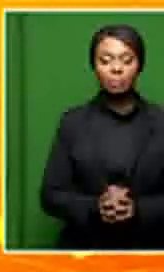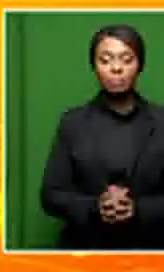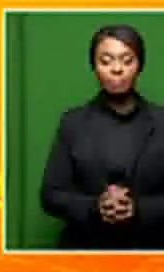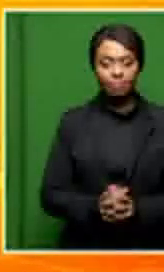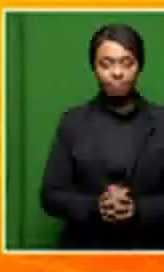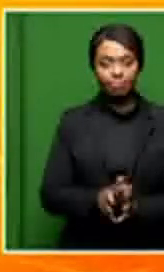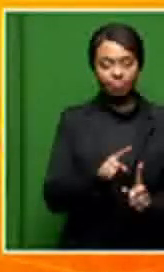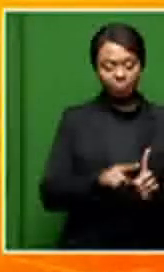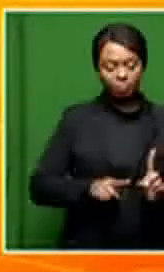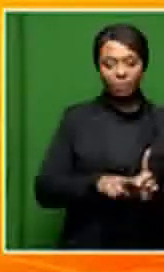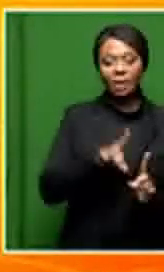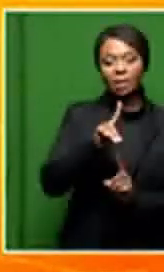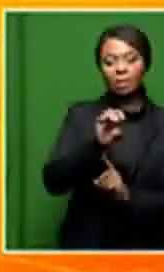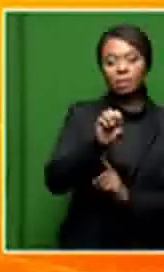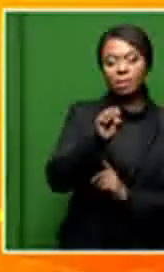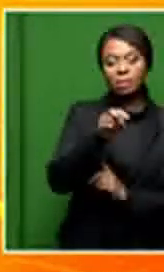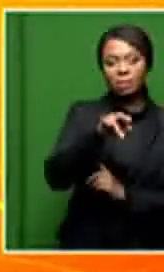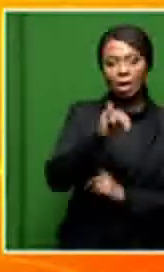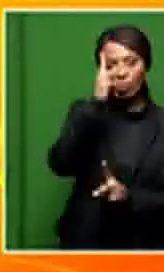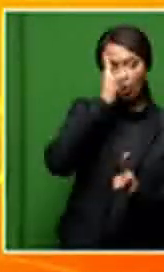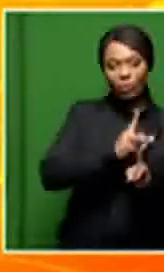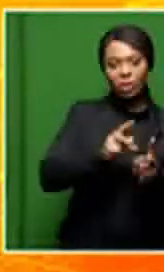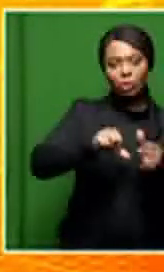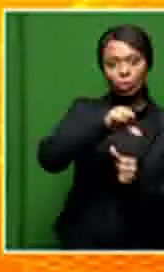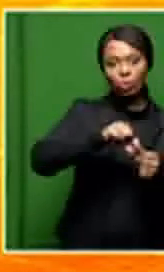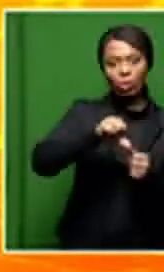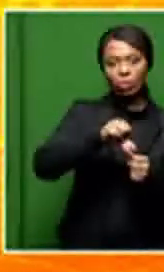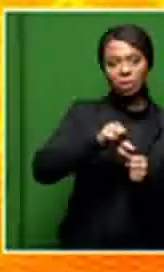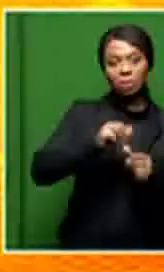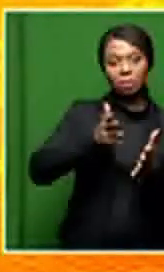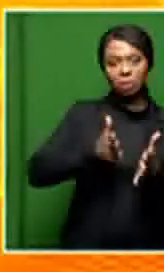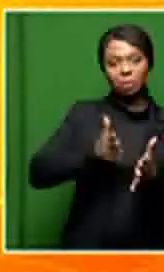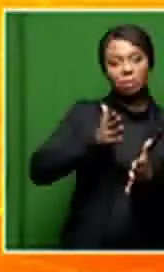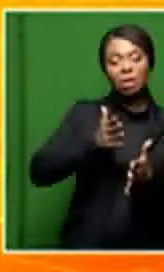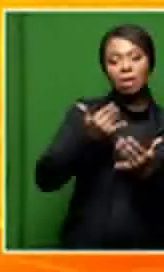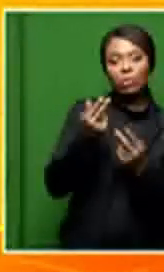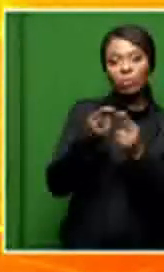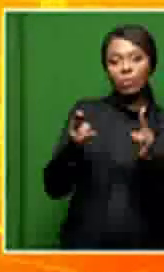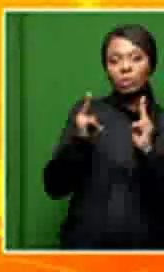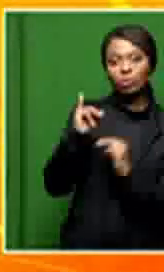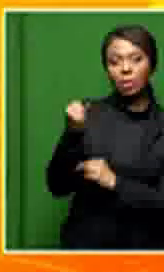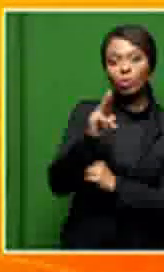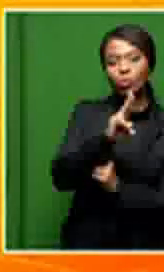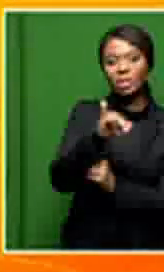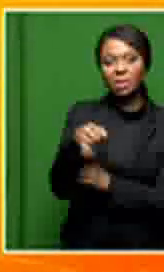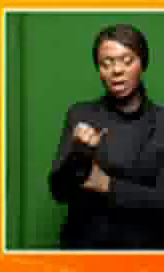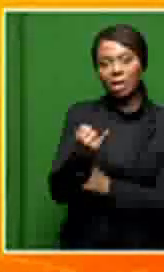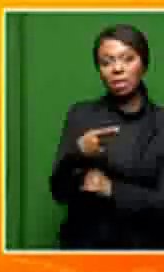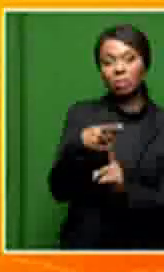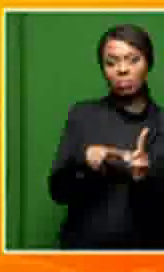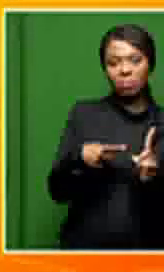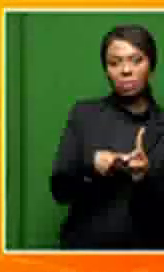Ashwin Desai, a Professor of Sociology at the University of Johannesburg, and Ashwell Adriaan, a former rugby player and administrator,